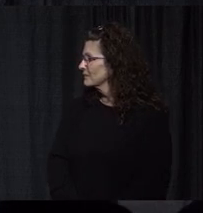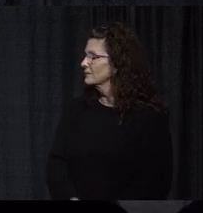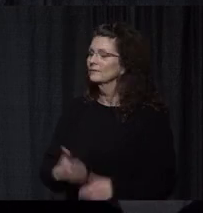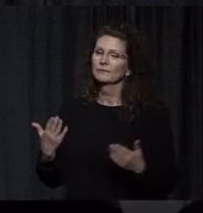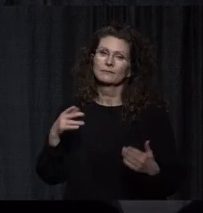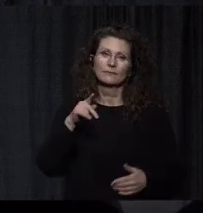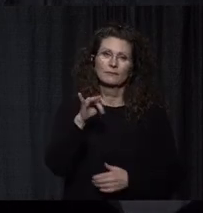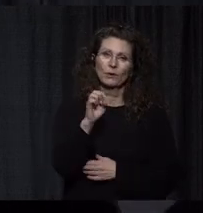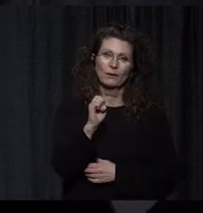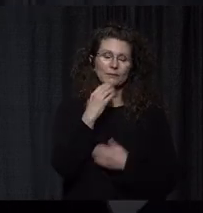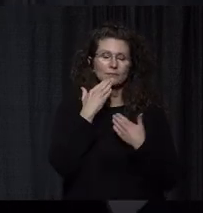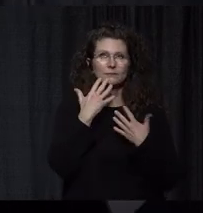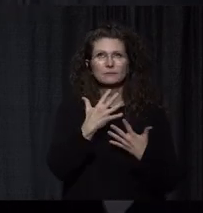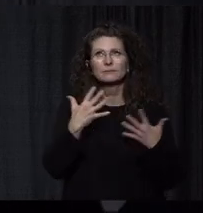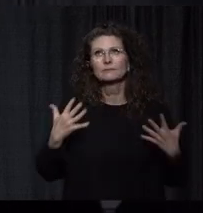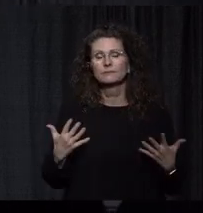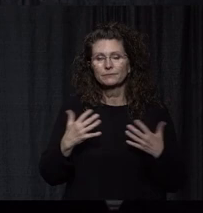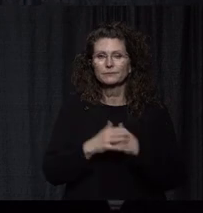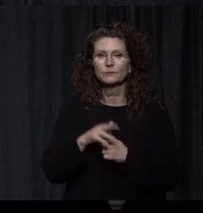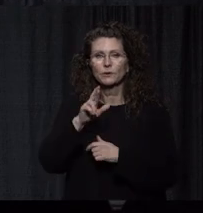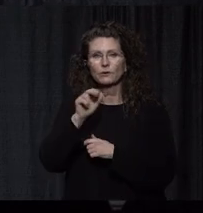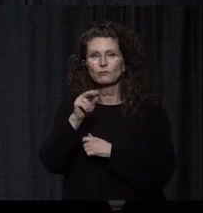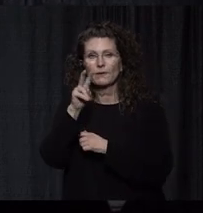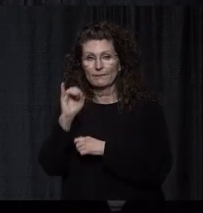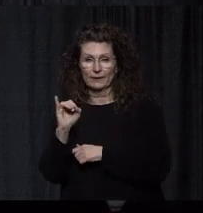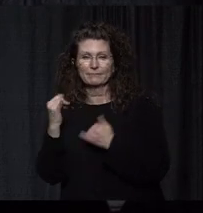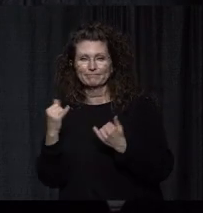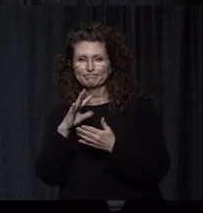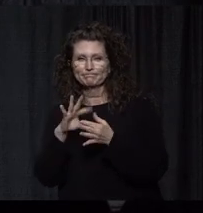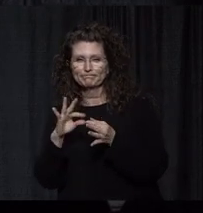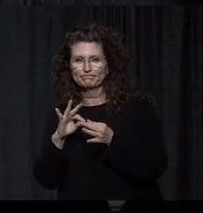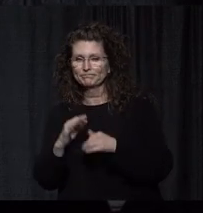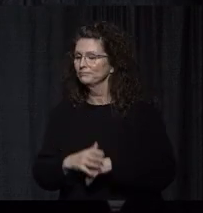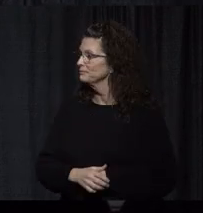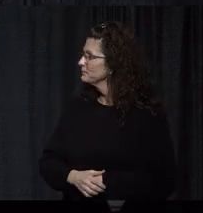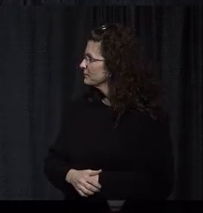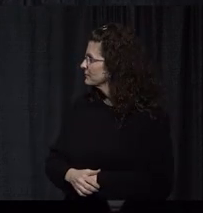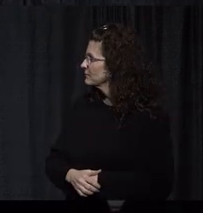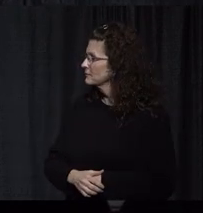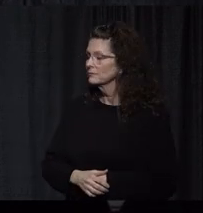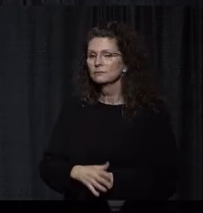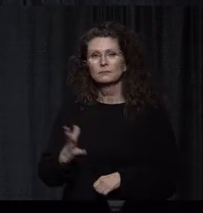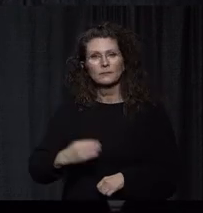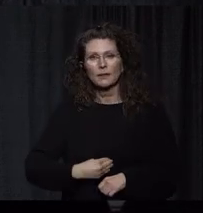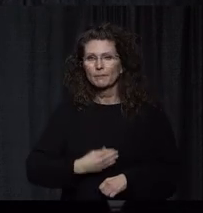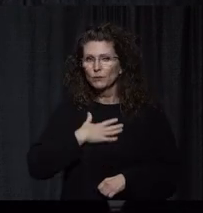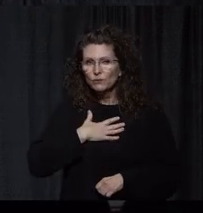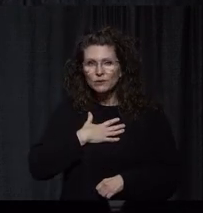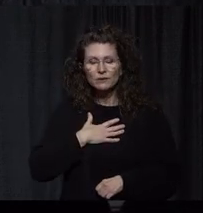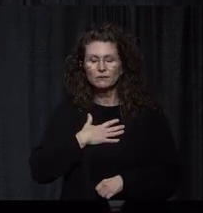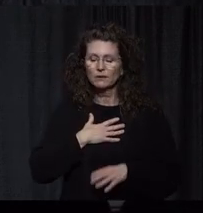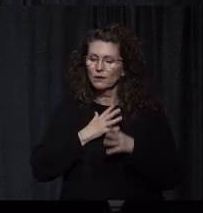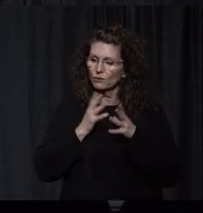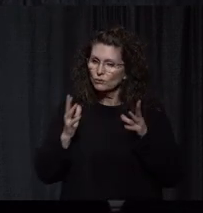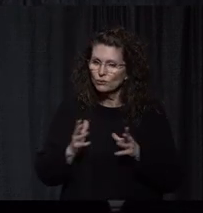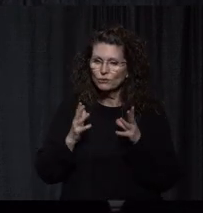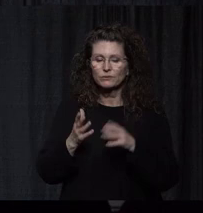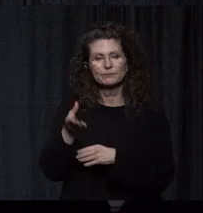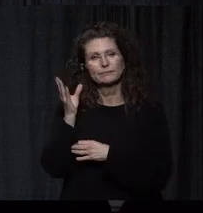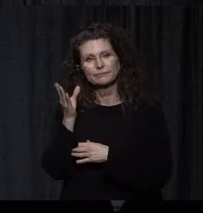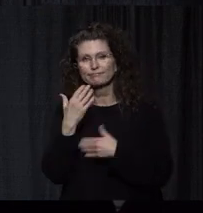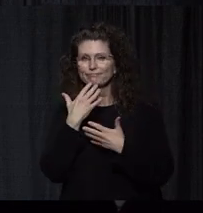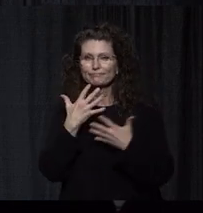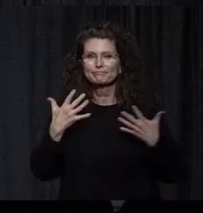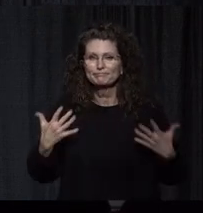Paulette, thank you. Thank you very much for this generous, moving, and deeply encouraging a lecture.